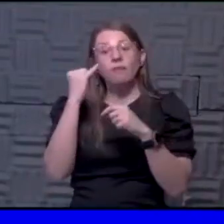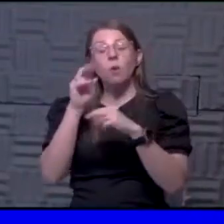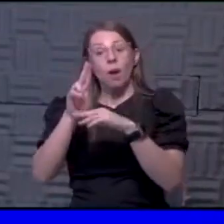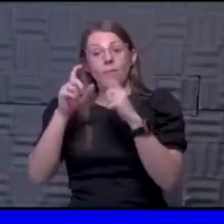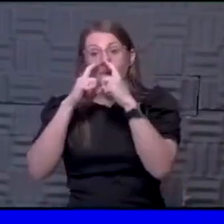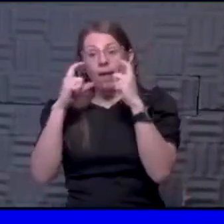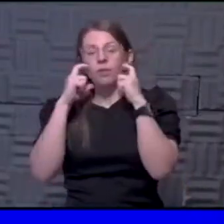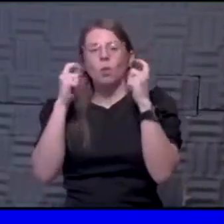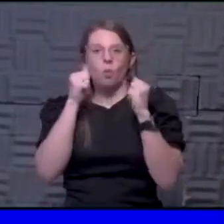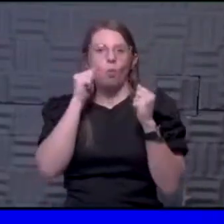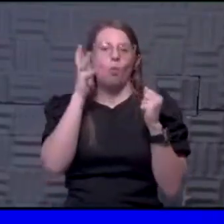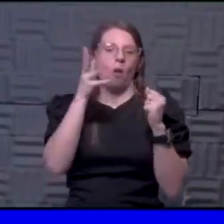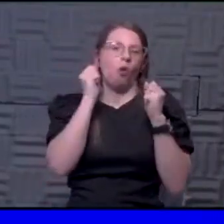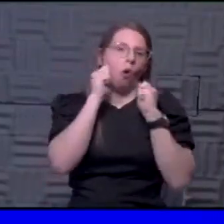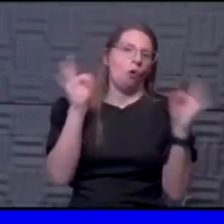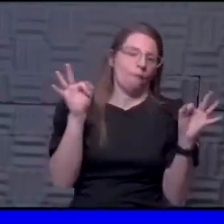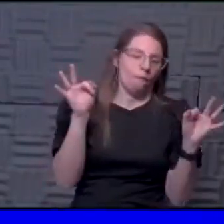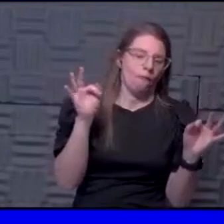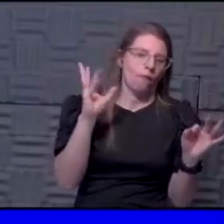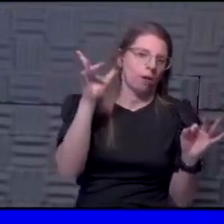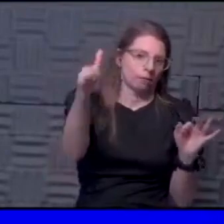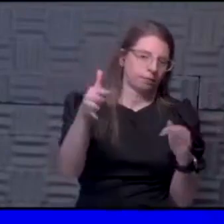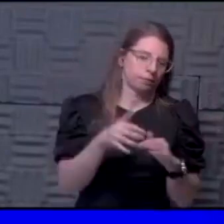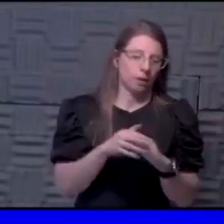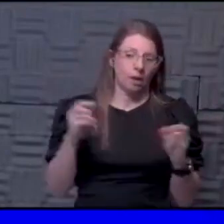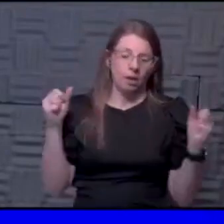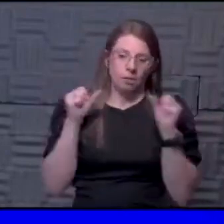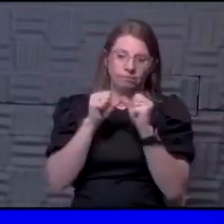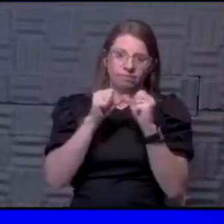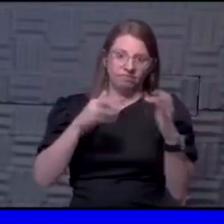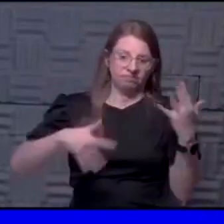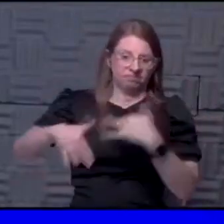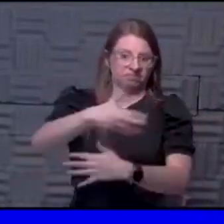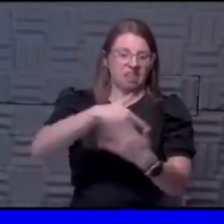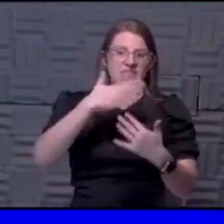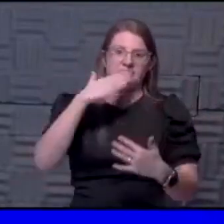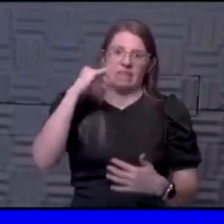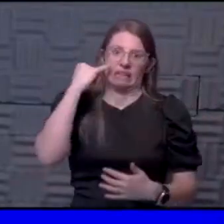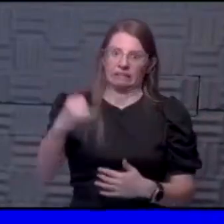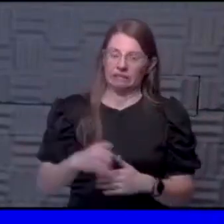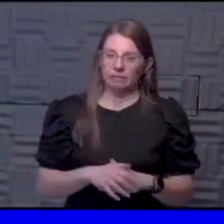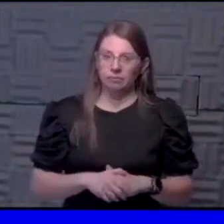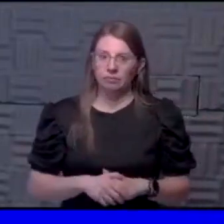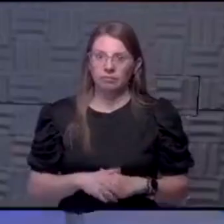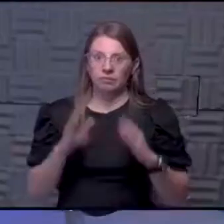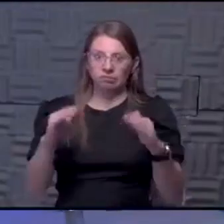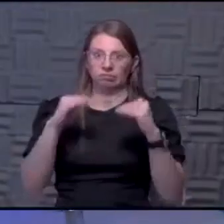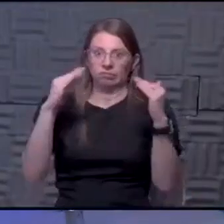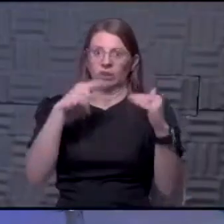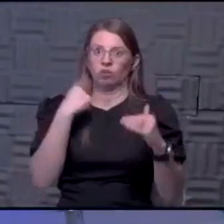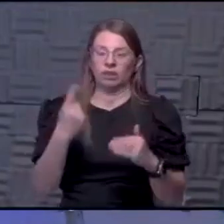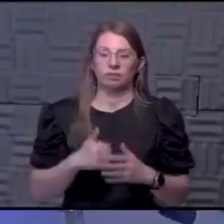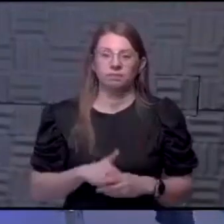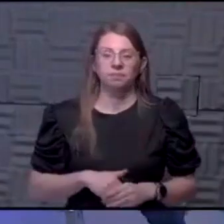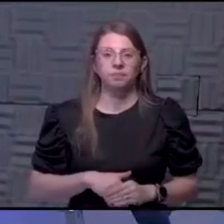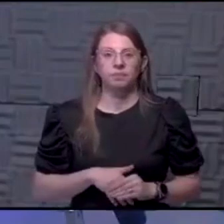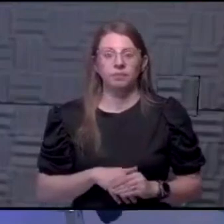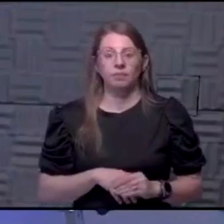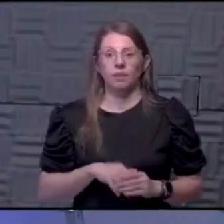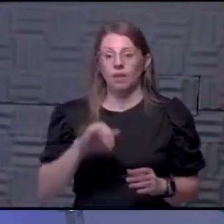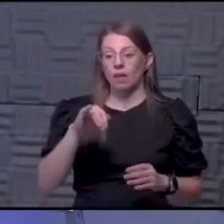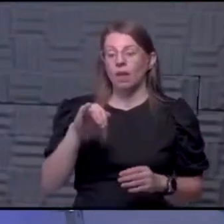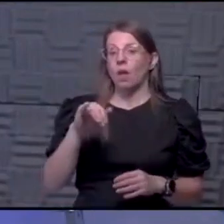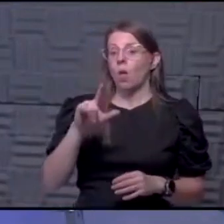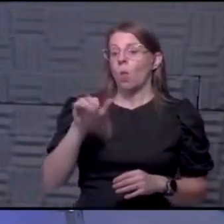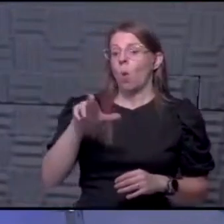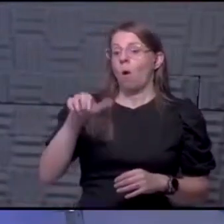point. And just kind of continuing to gather, and it's a bad idea, and it's high risk. Jess? Laura